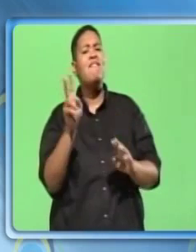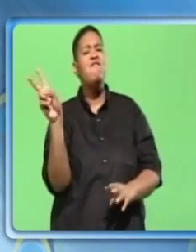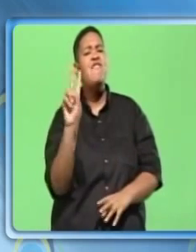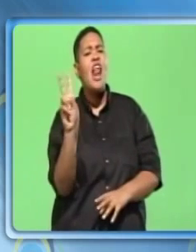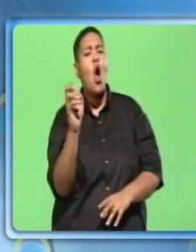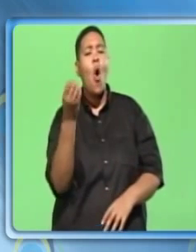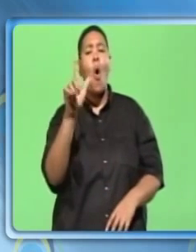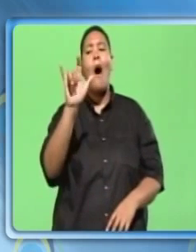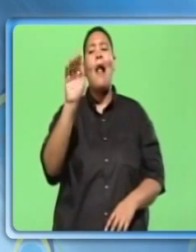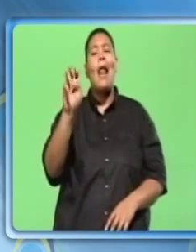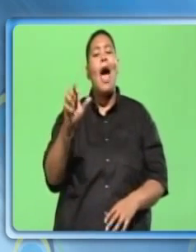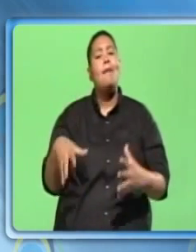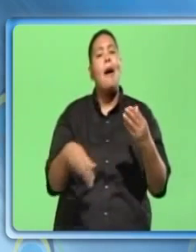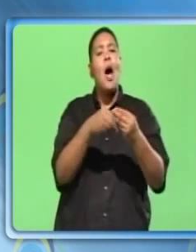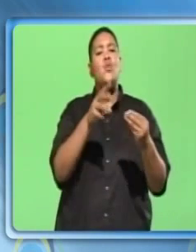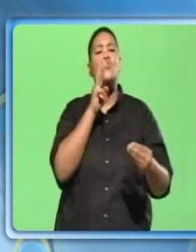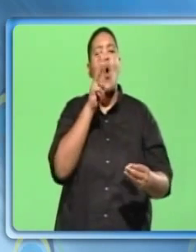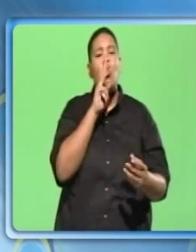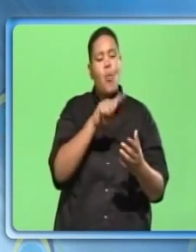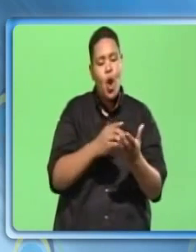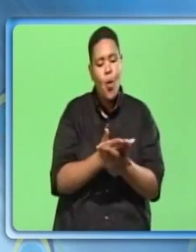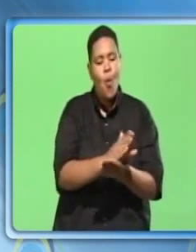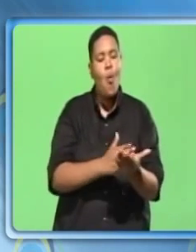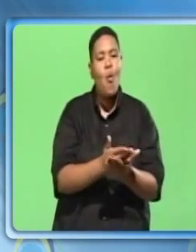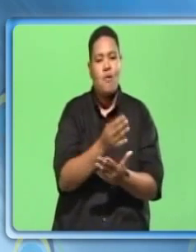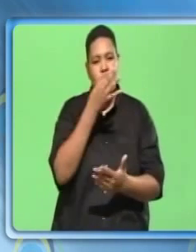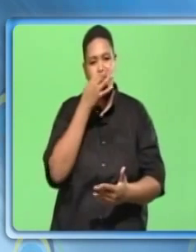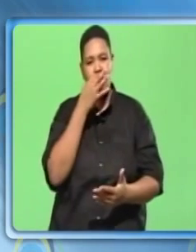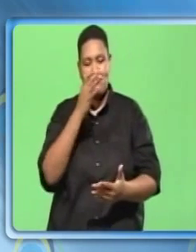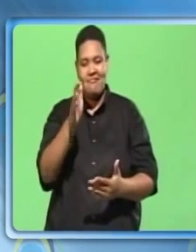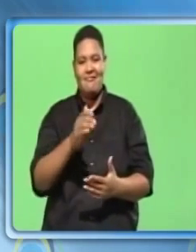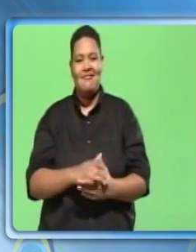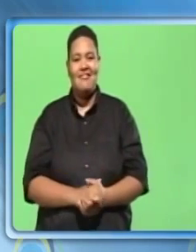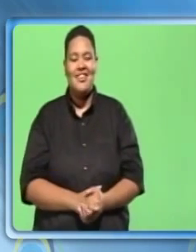lime juice to water when they are cooking ground provisions.